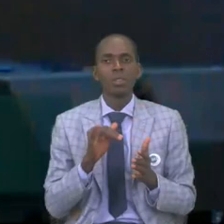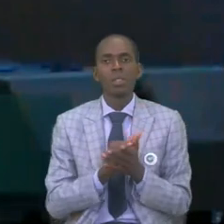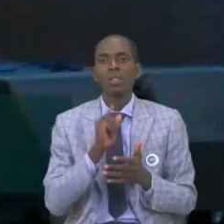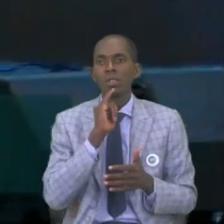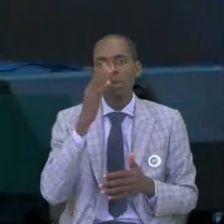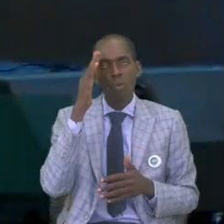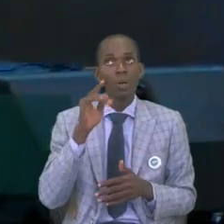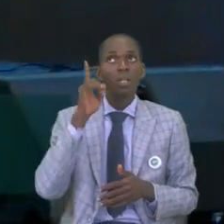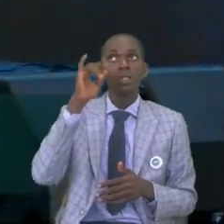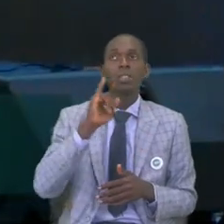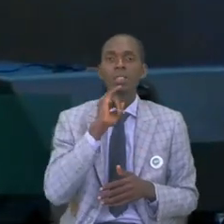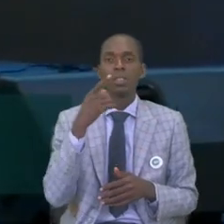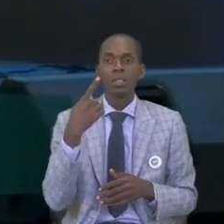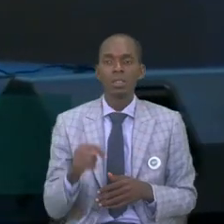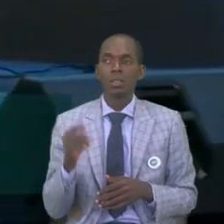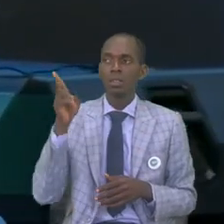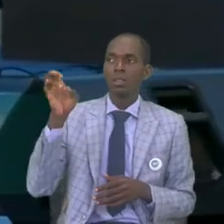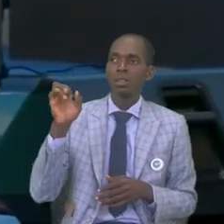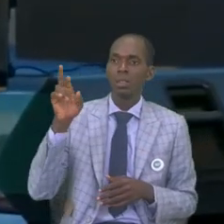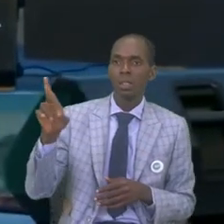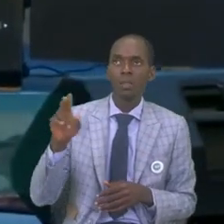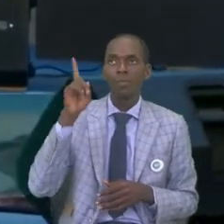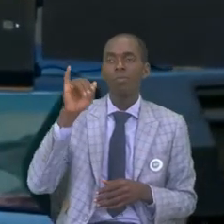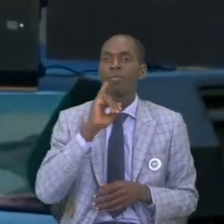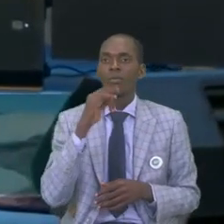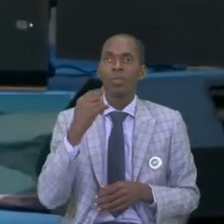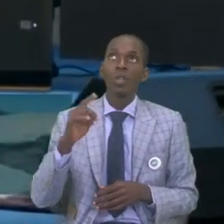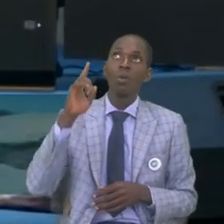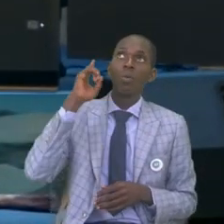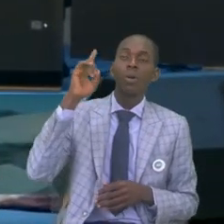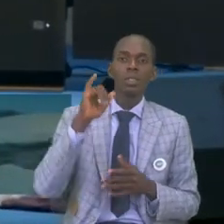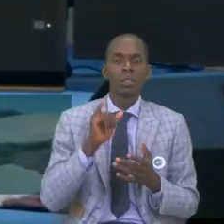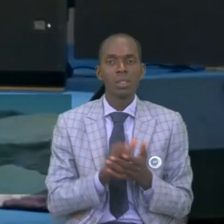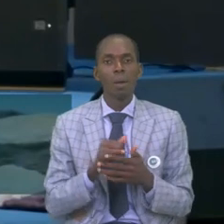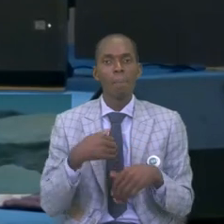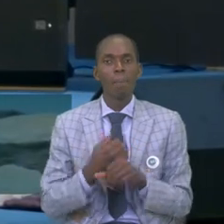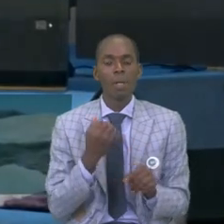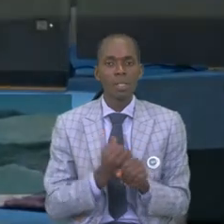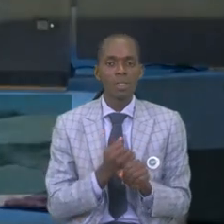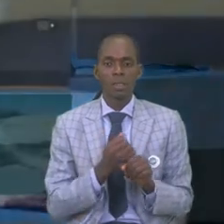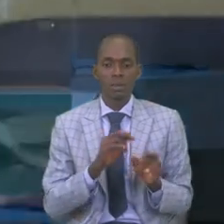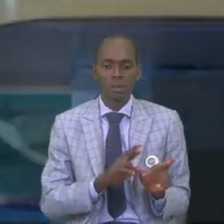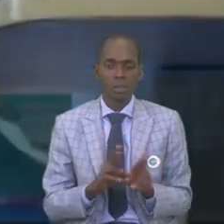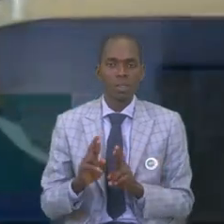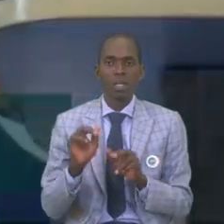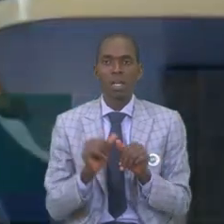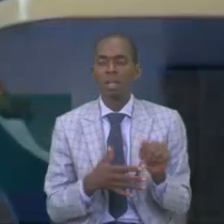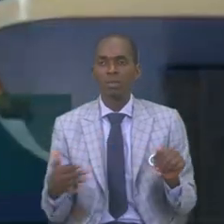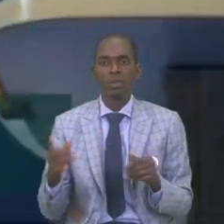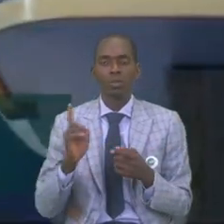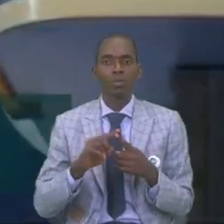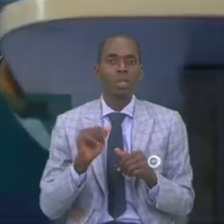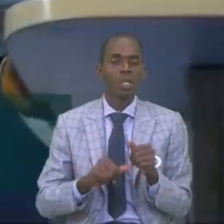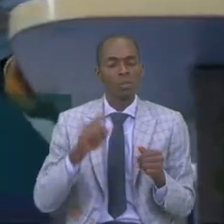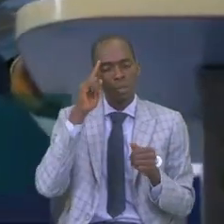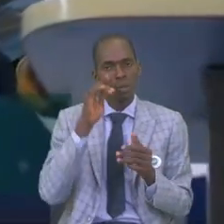the heir, and he is the one that makes available to every believer and to the whole body of